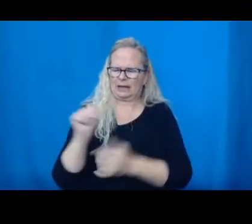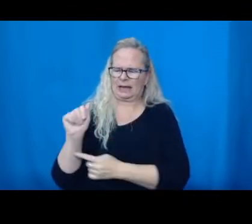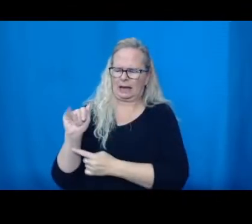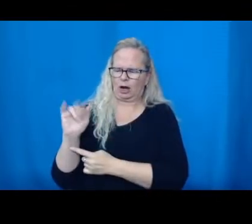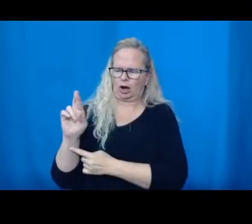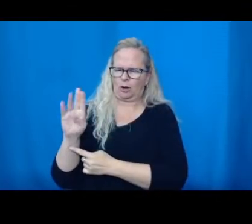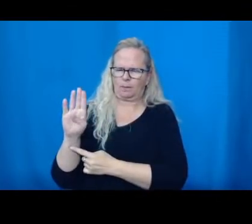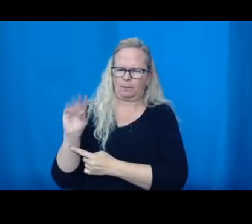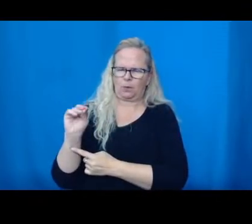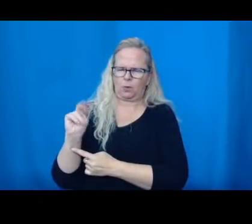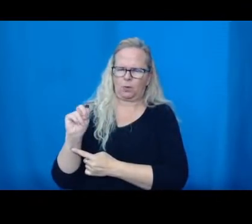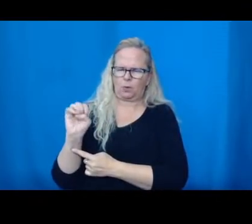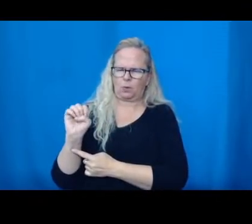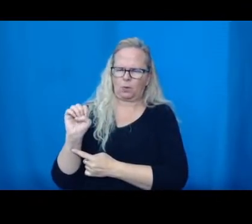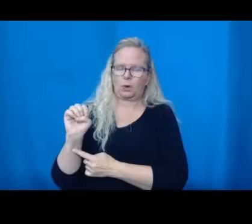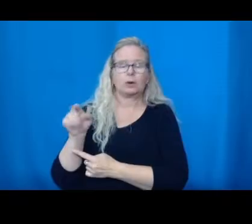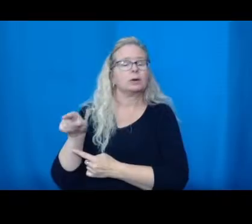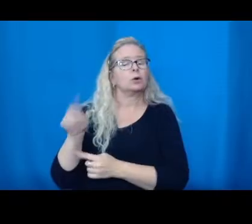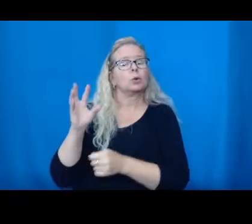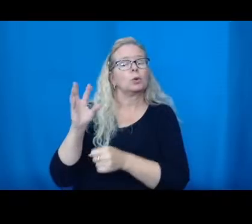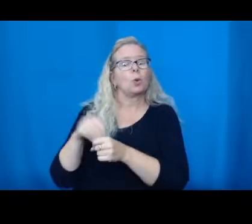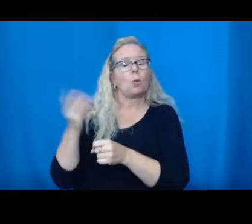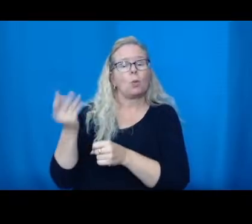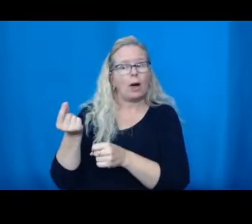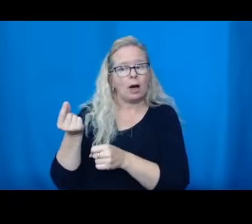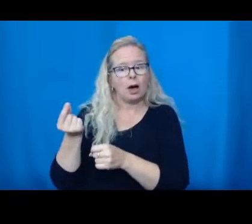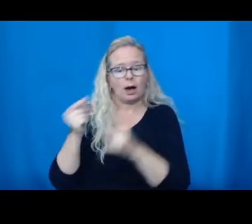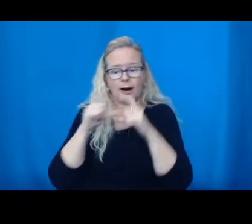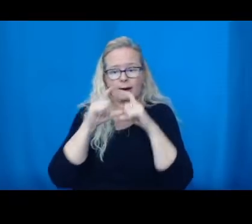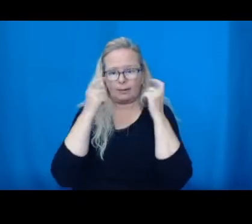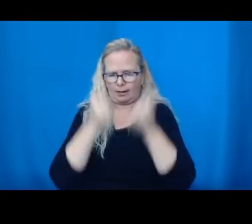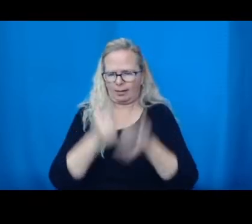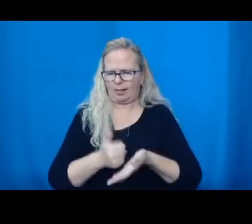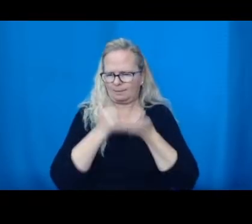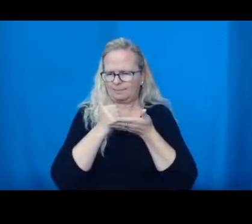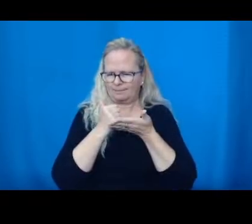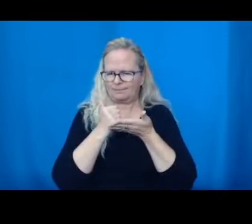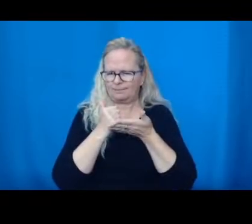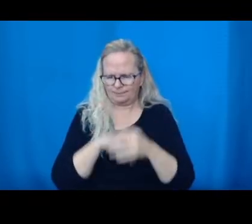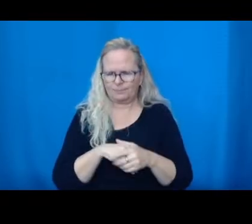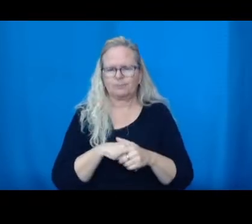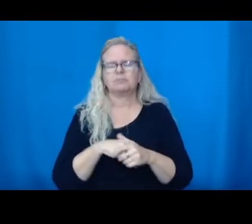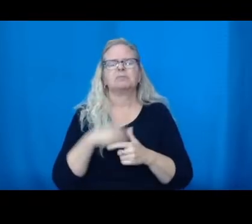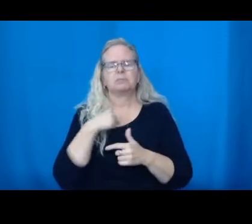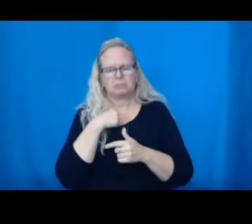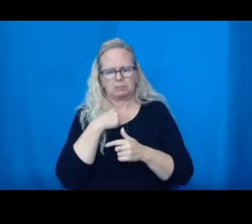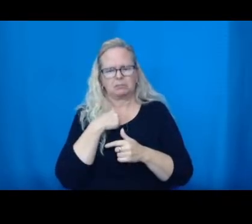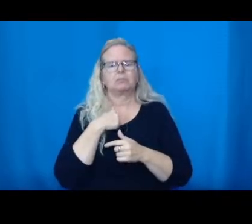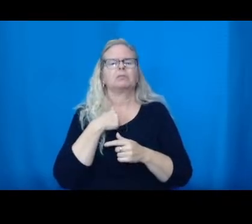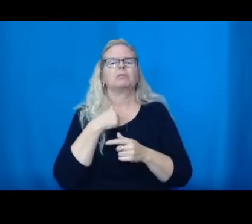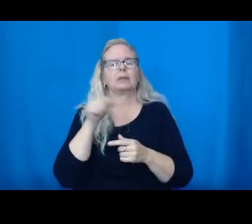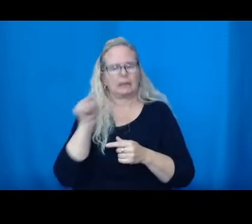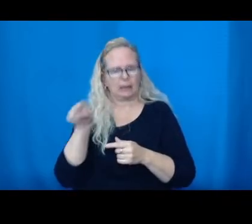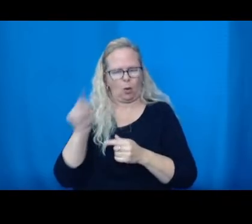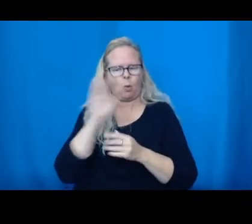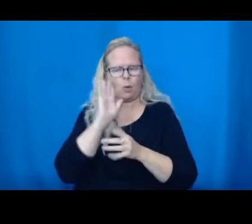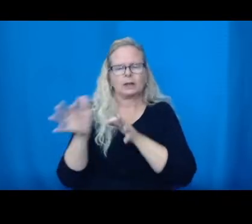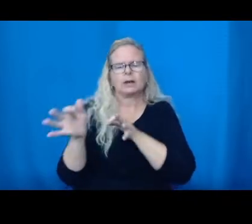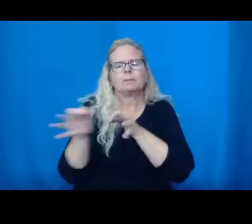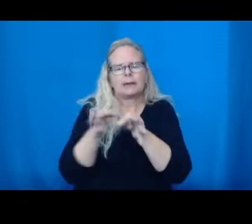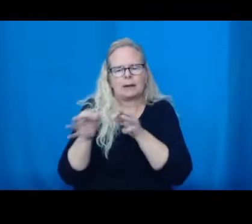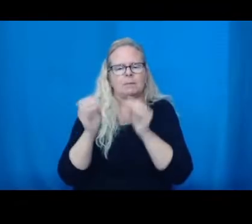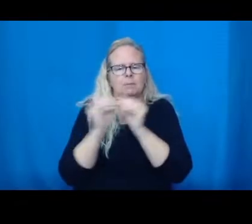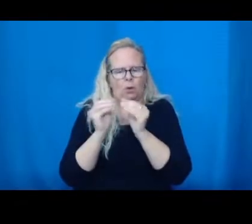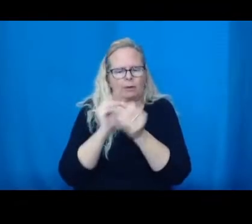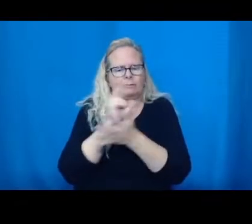going to spend a while walking us through what types are available and what that means. I am very interested in this